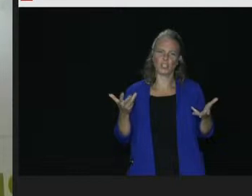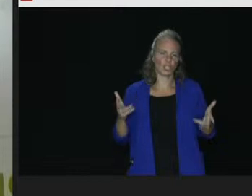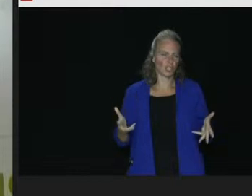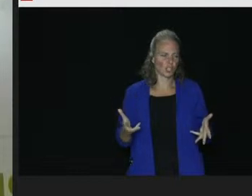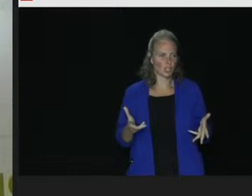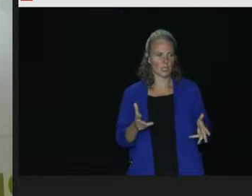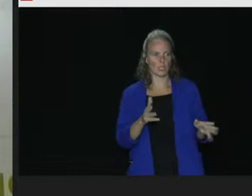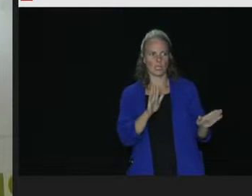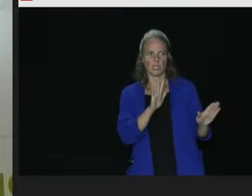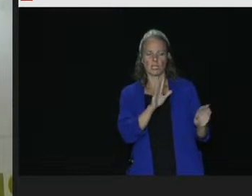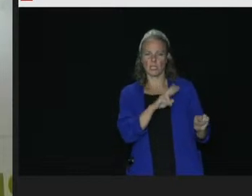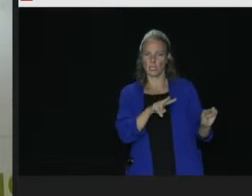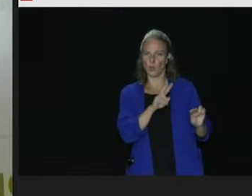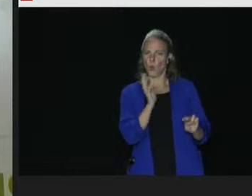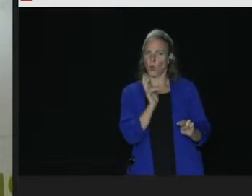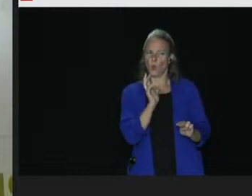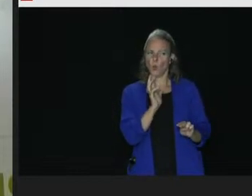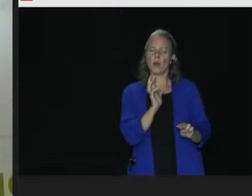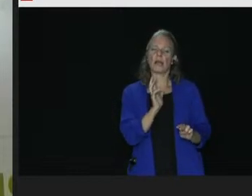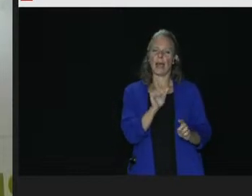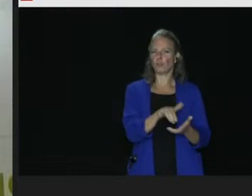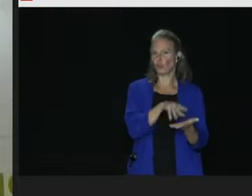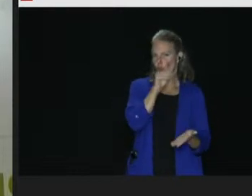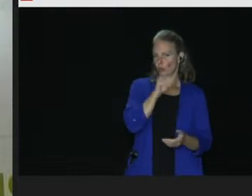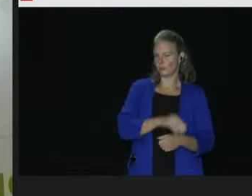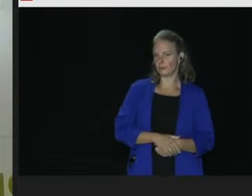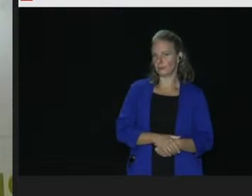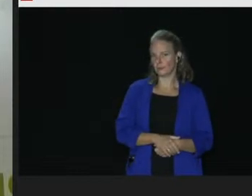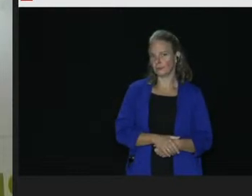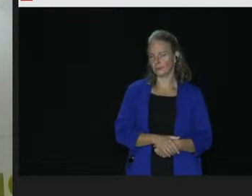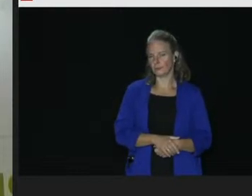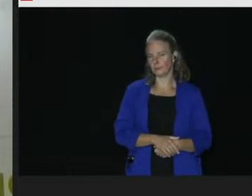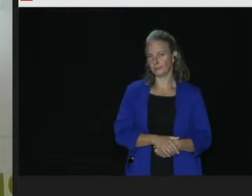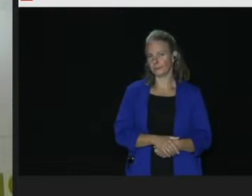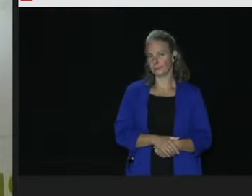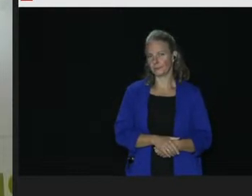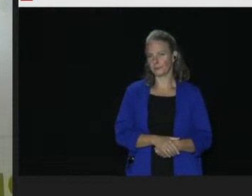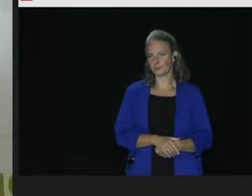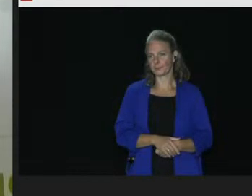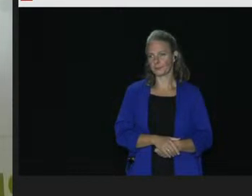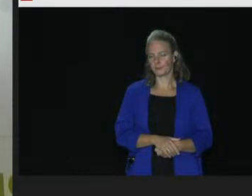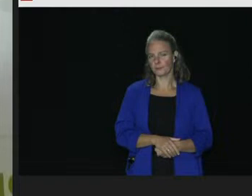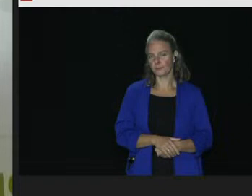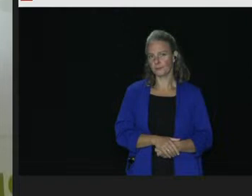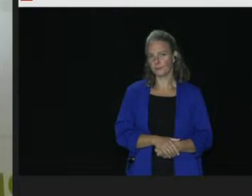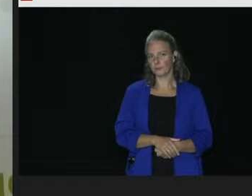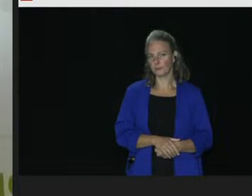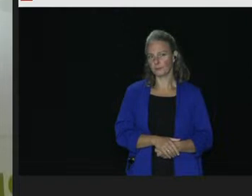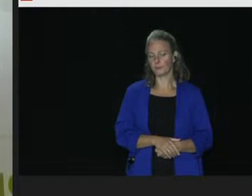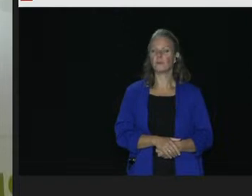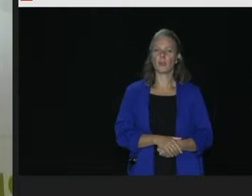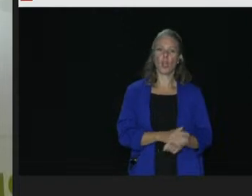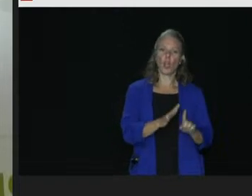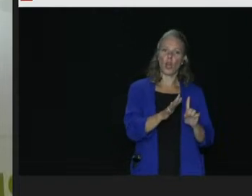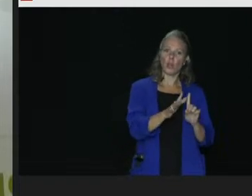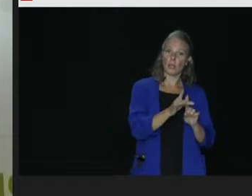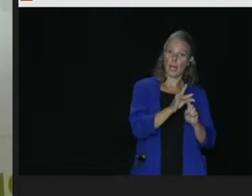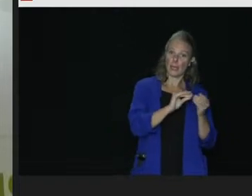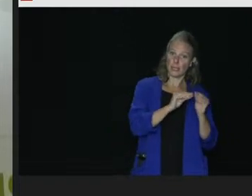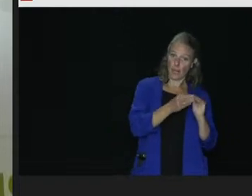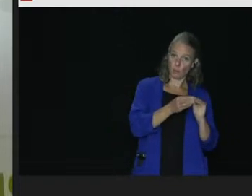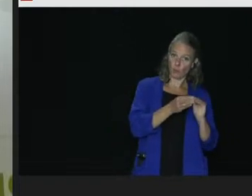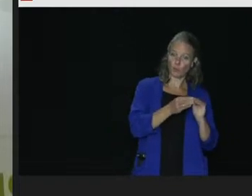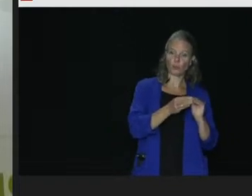the key indicators on top of the actual case rates and the escalation is